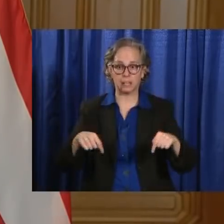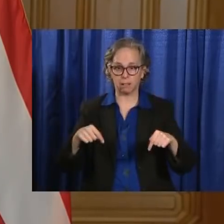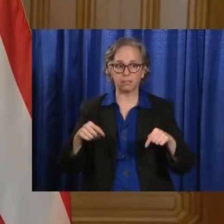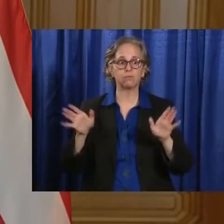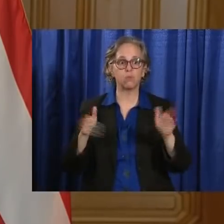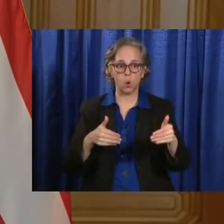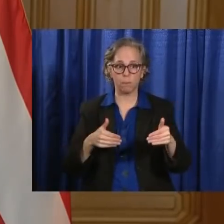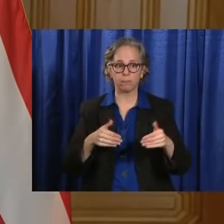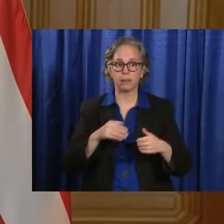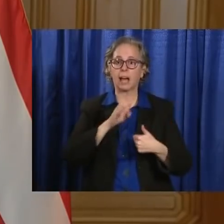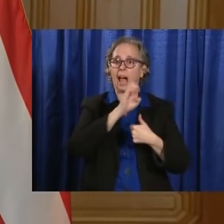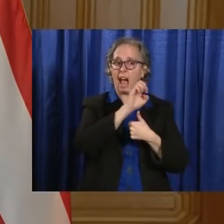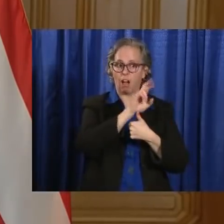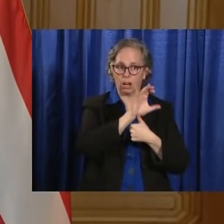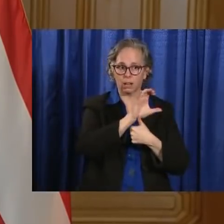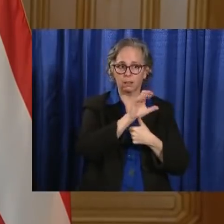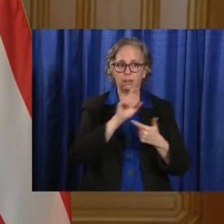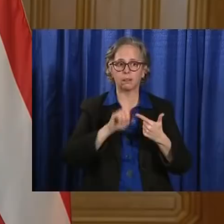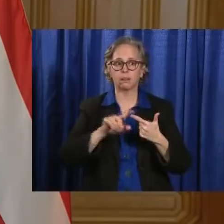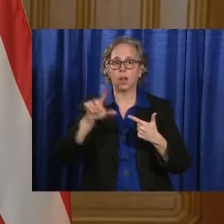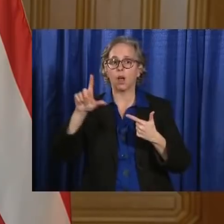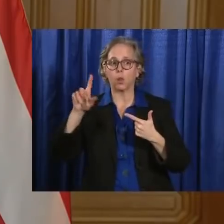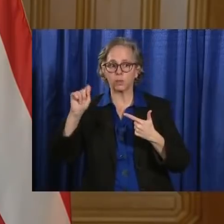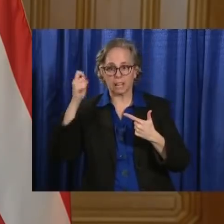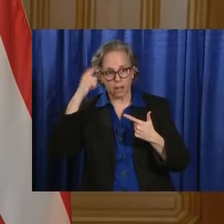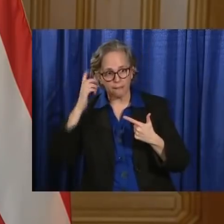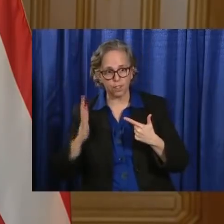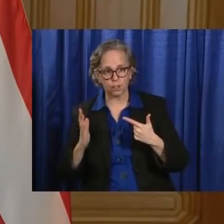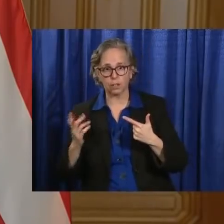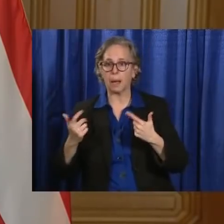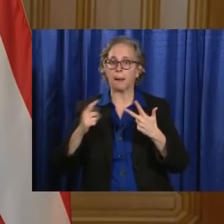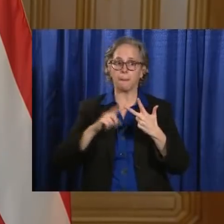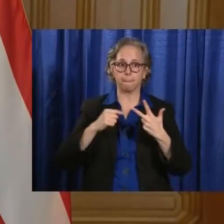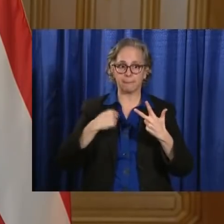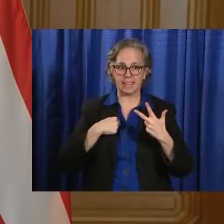Governor and Dr. Acton.